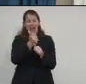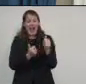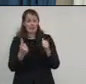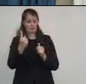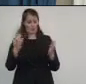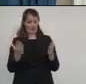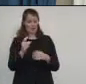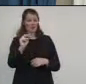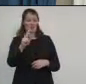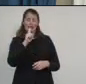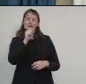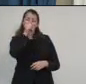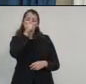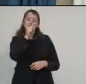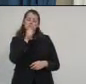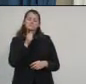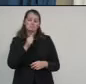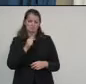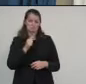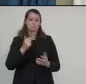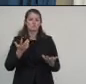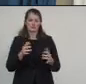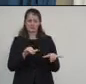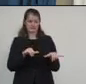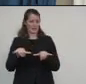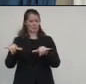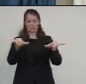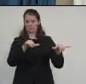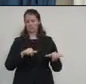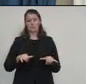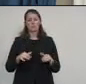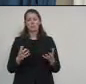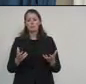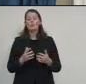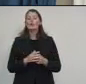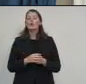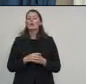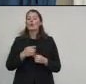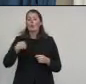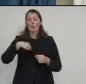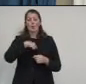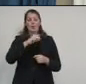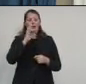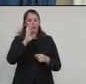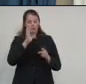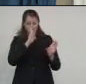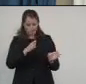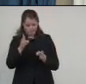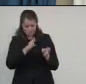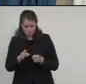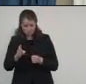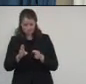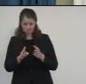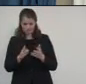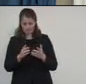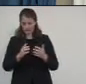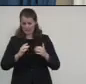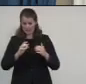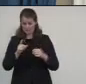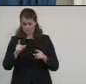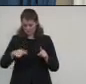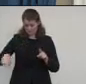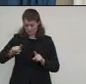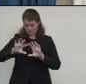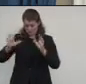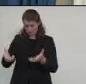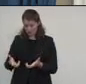eviction situation and how best to handle it in their counties. Thank you. We'll go back to the phone line. Thank you. We'll go back to the phone